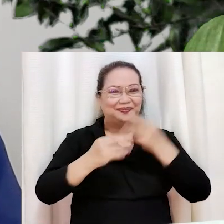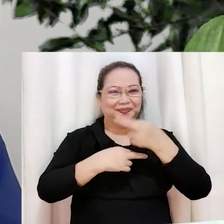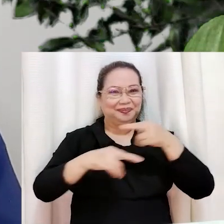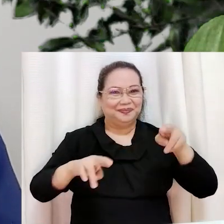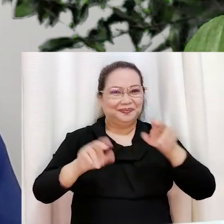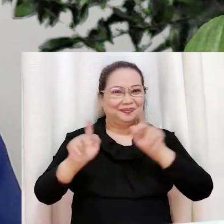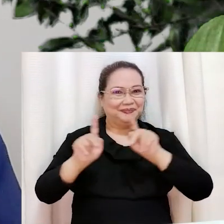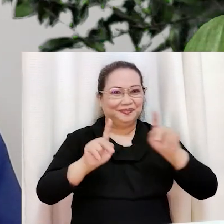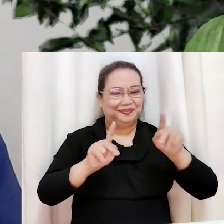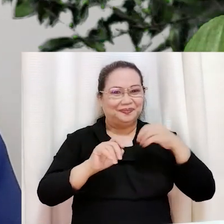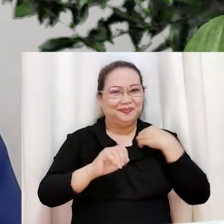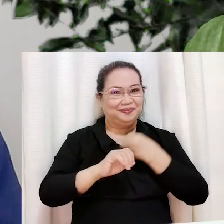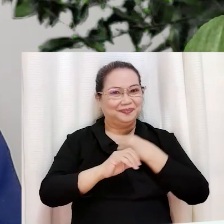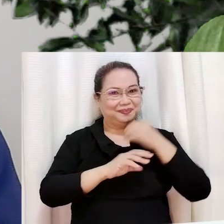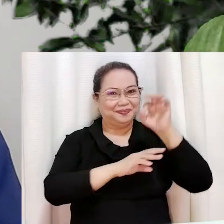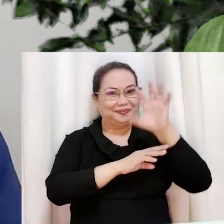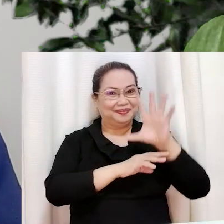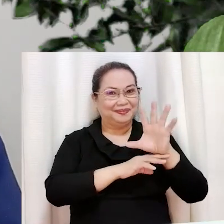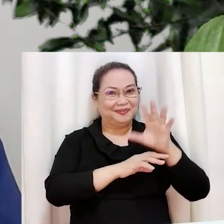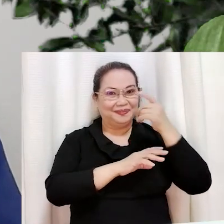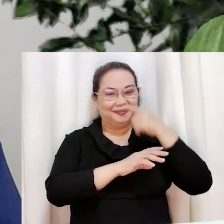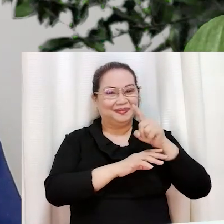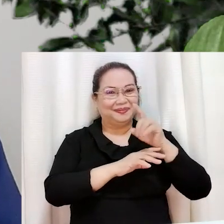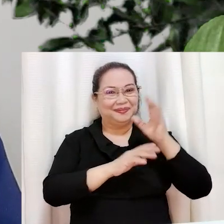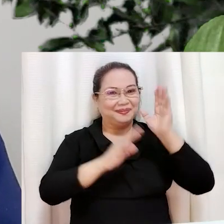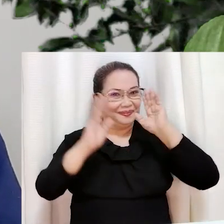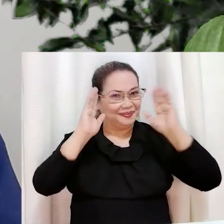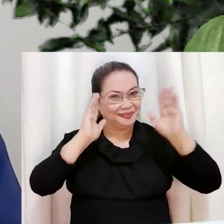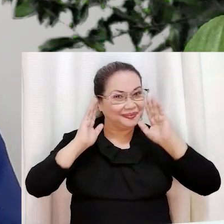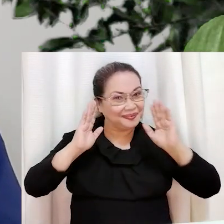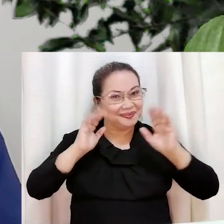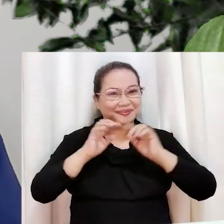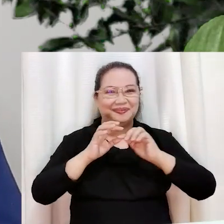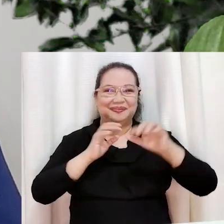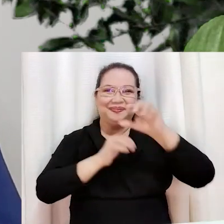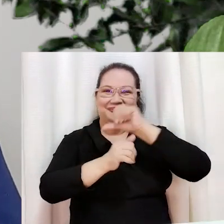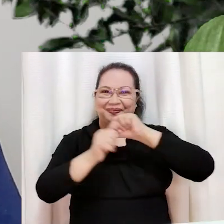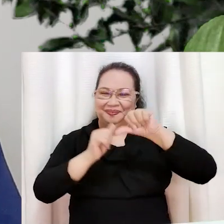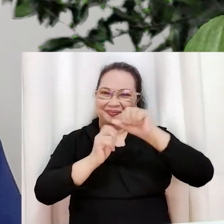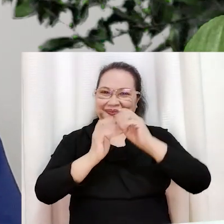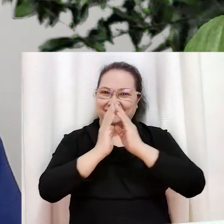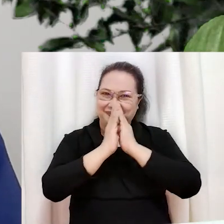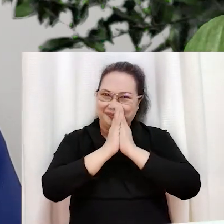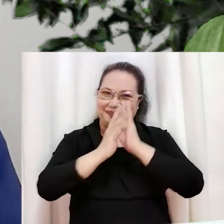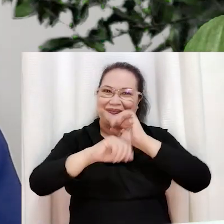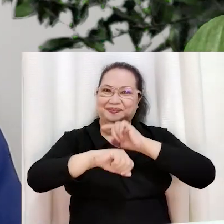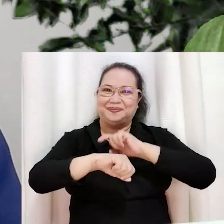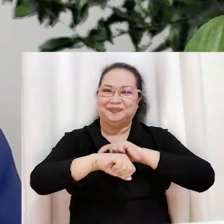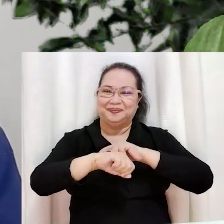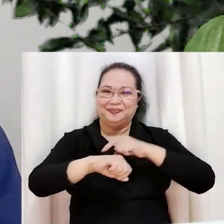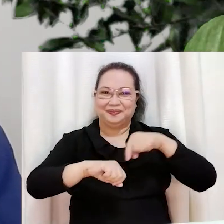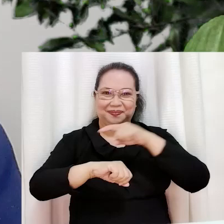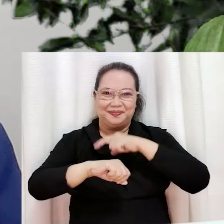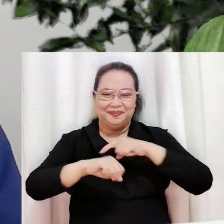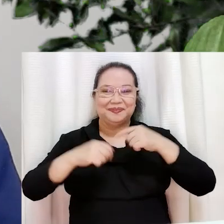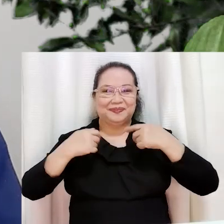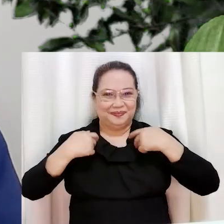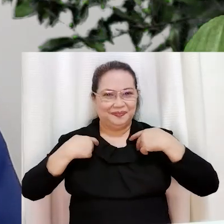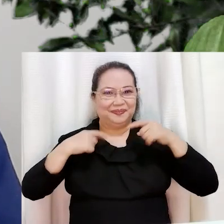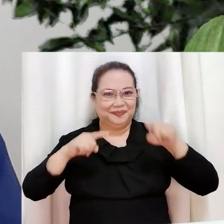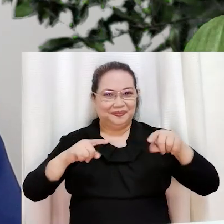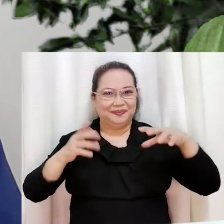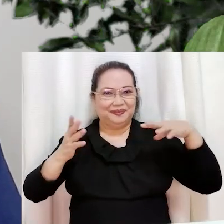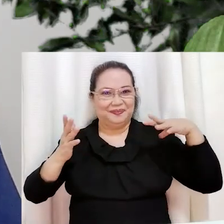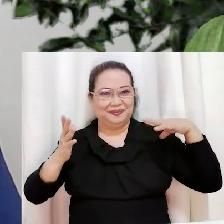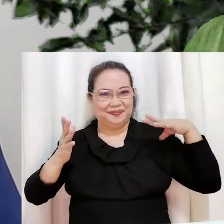prepared by our pastors for some kumustahan and prayer time. We are there